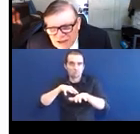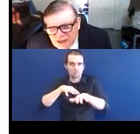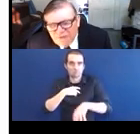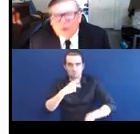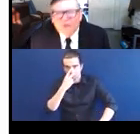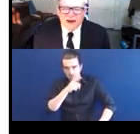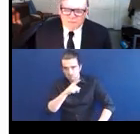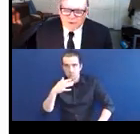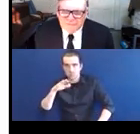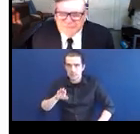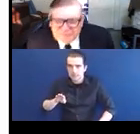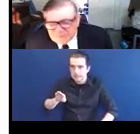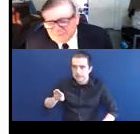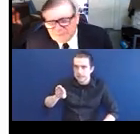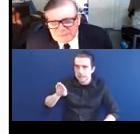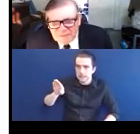No, it's the 4th of April.